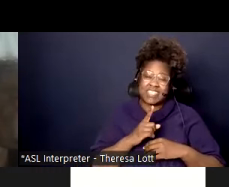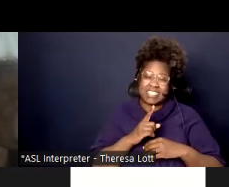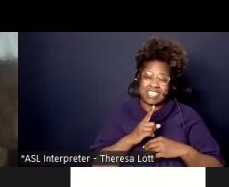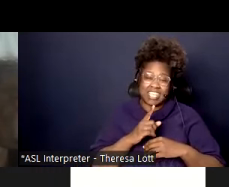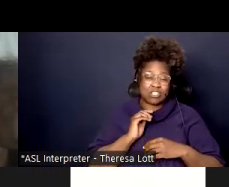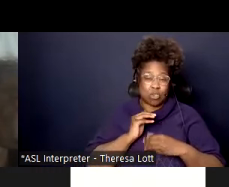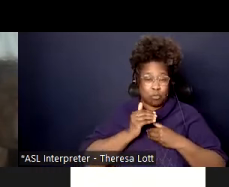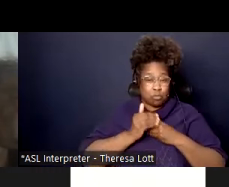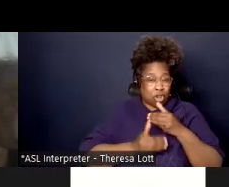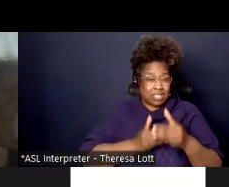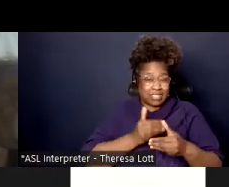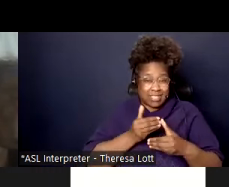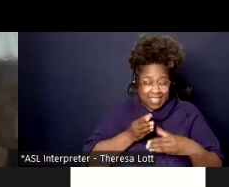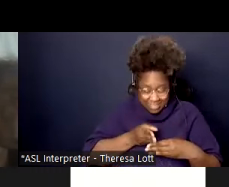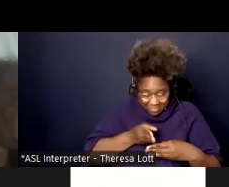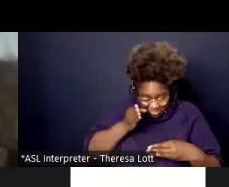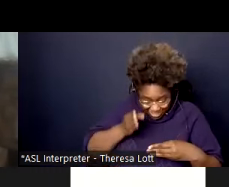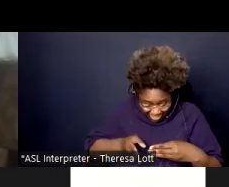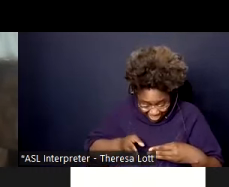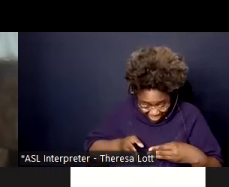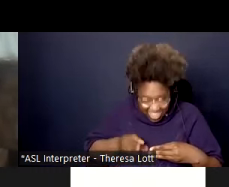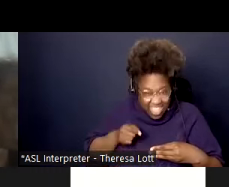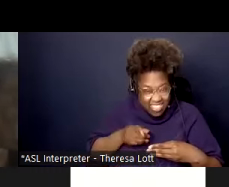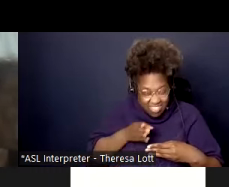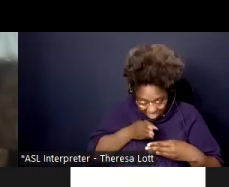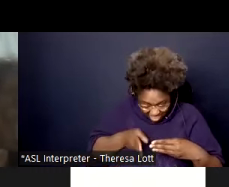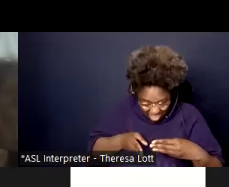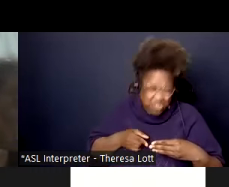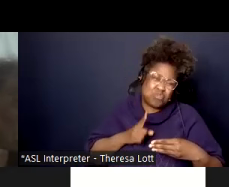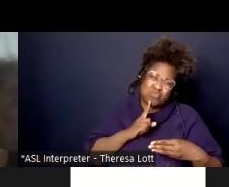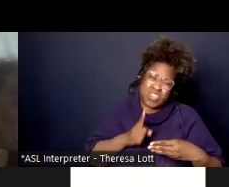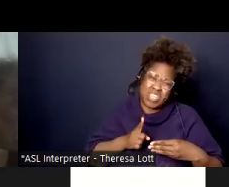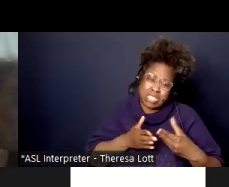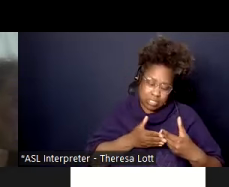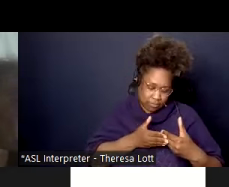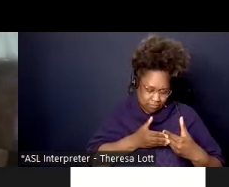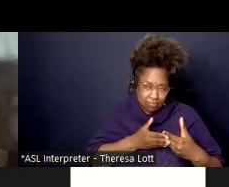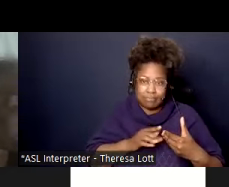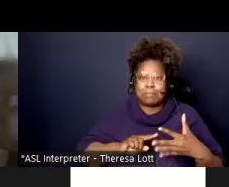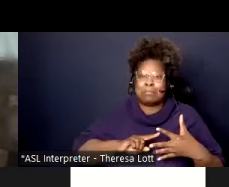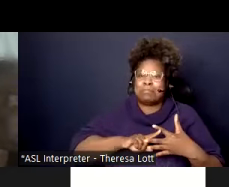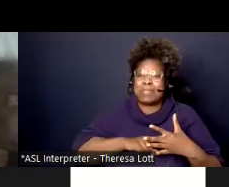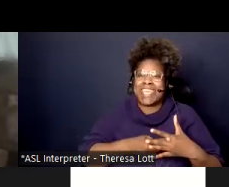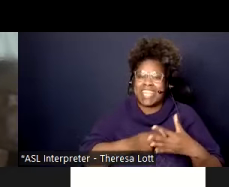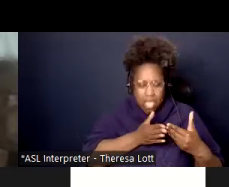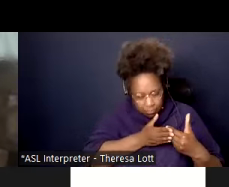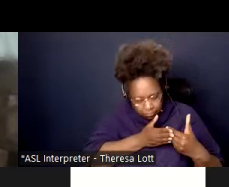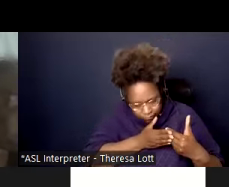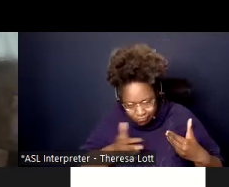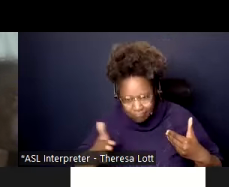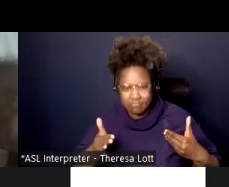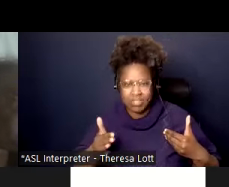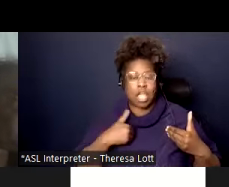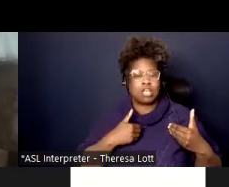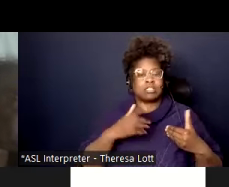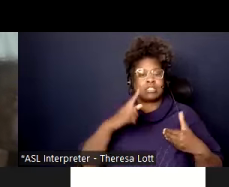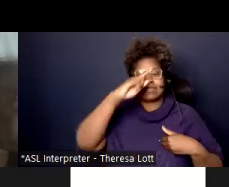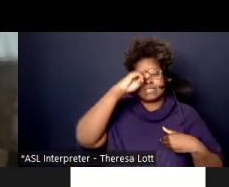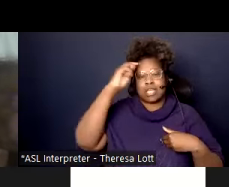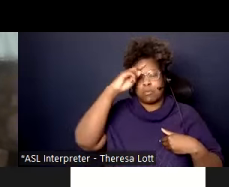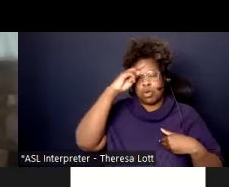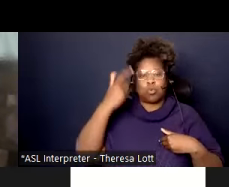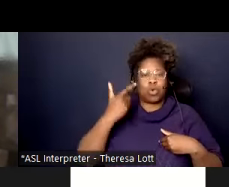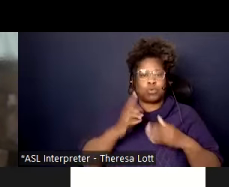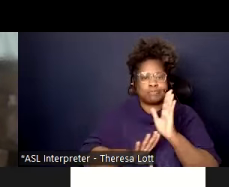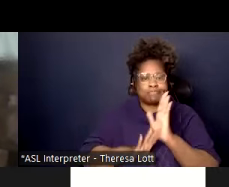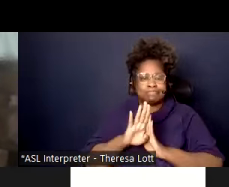of our process is only the beginning, right? Then we come out with a draft plan this summer. There's opportunity to, comment on that plan, and then we'll have